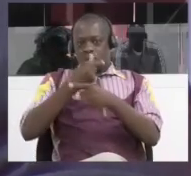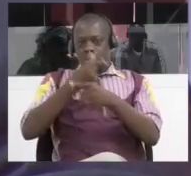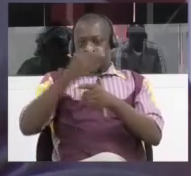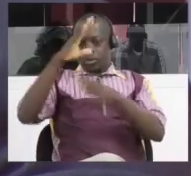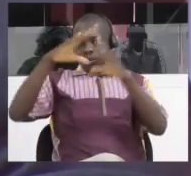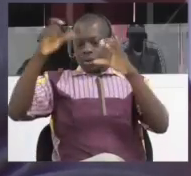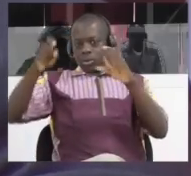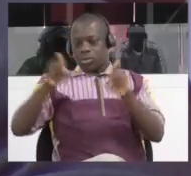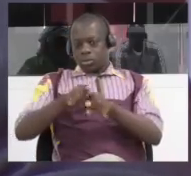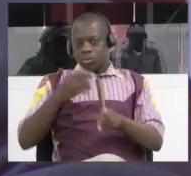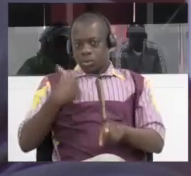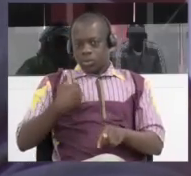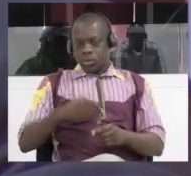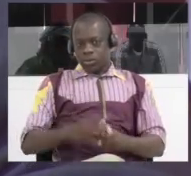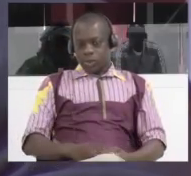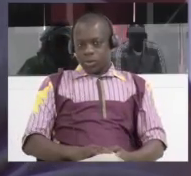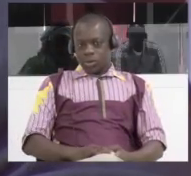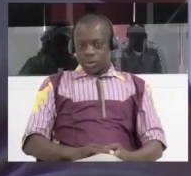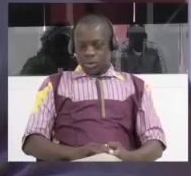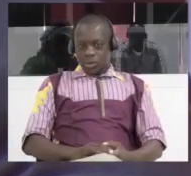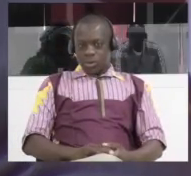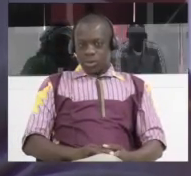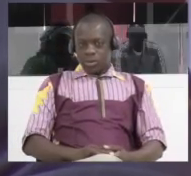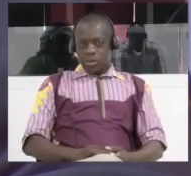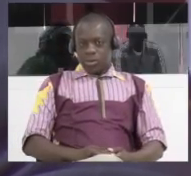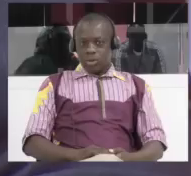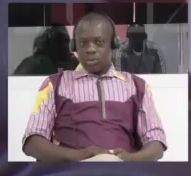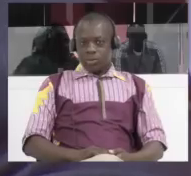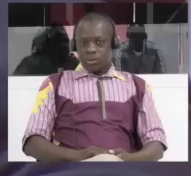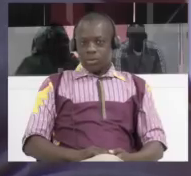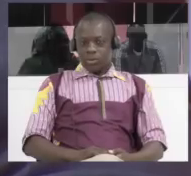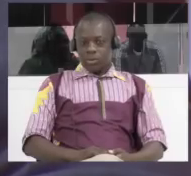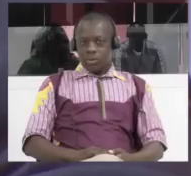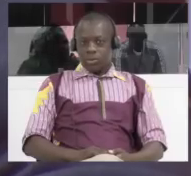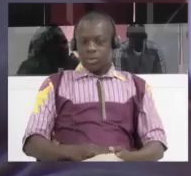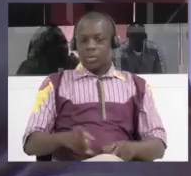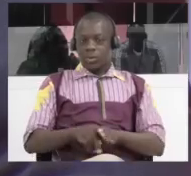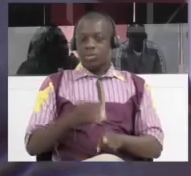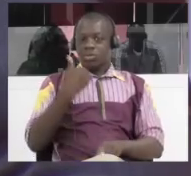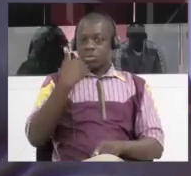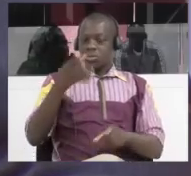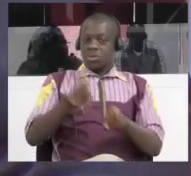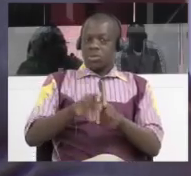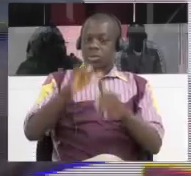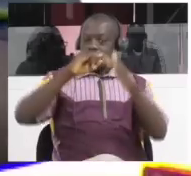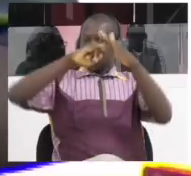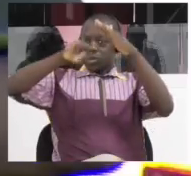But were junior officers in Gambia happy with the presence of the